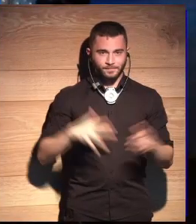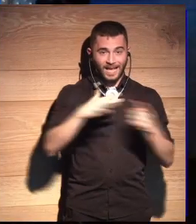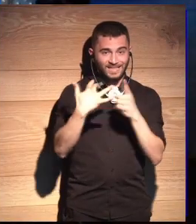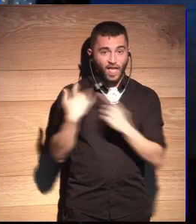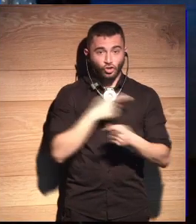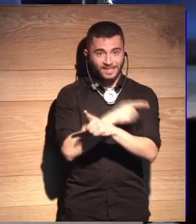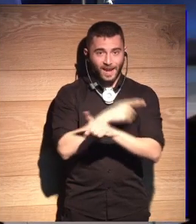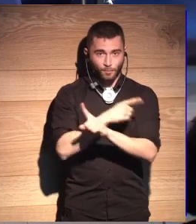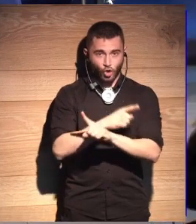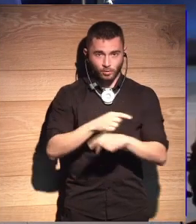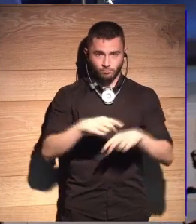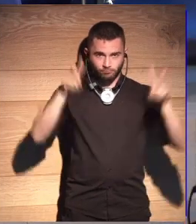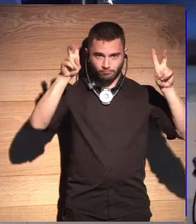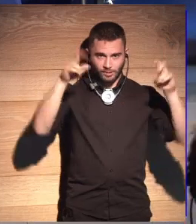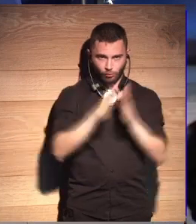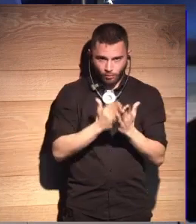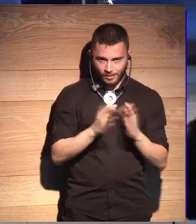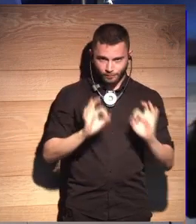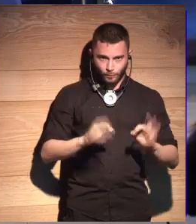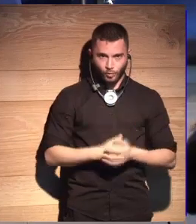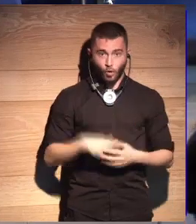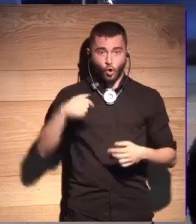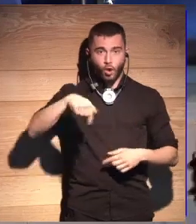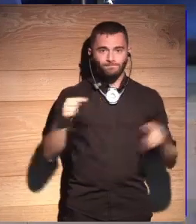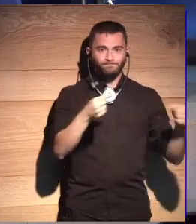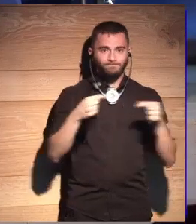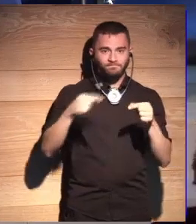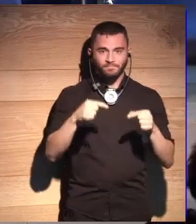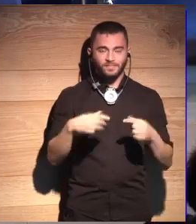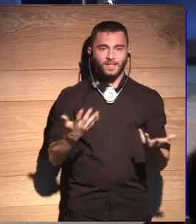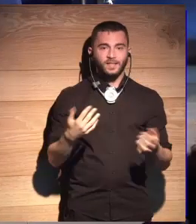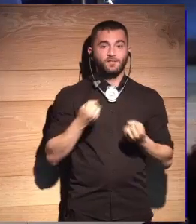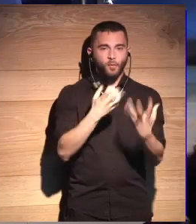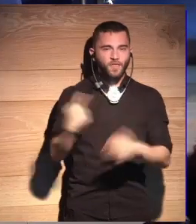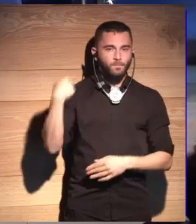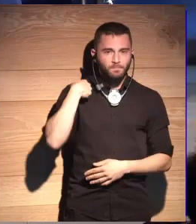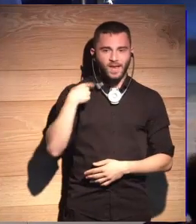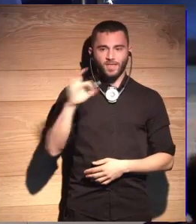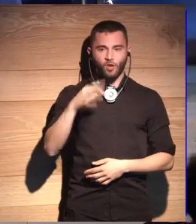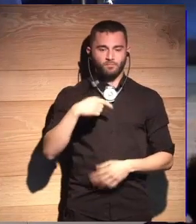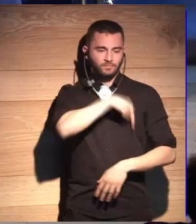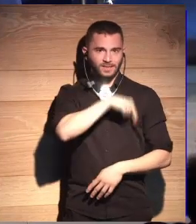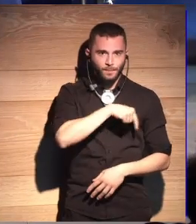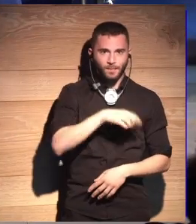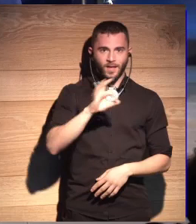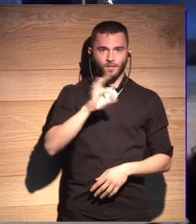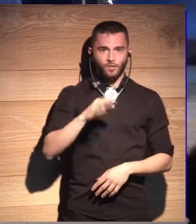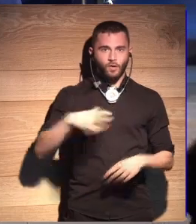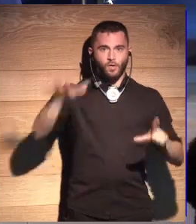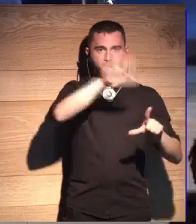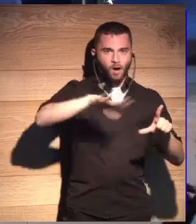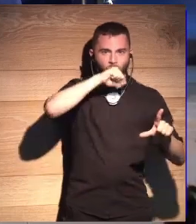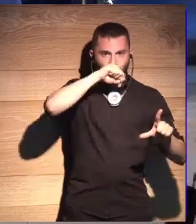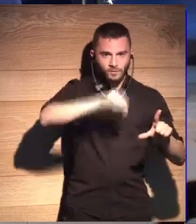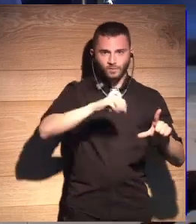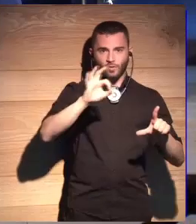book, Nervous States, that is a title, and we will discuss about disinformation,